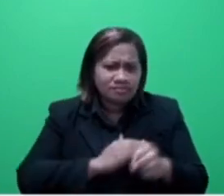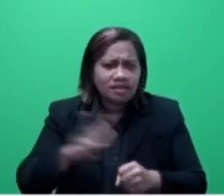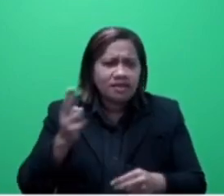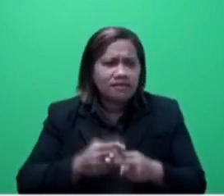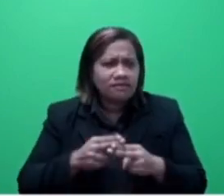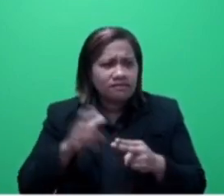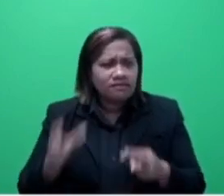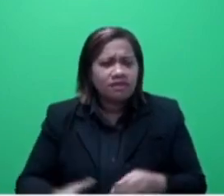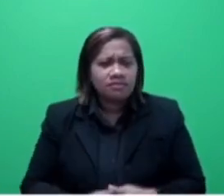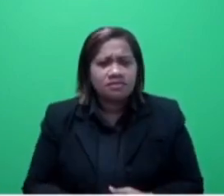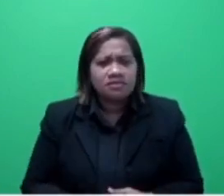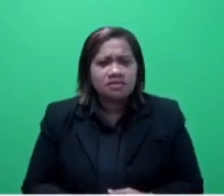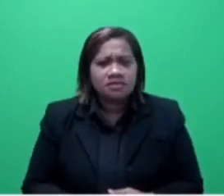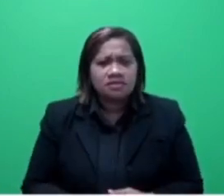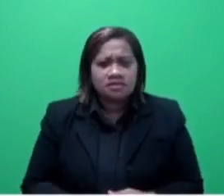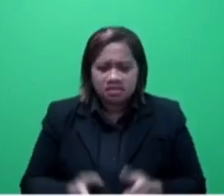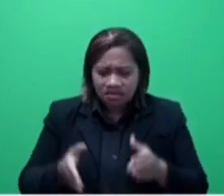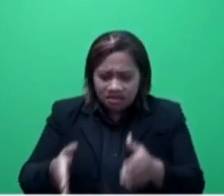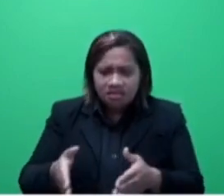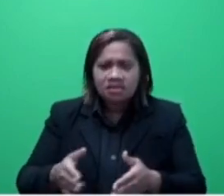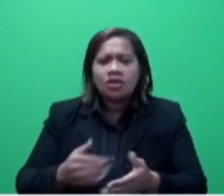the very institution that helps them.